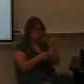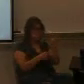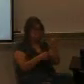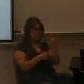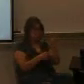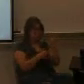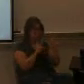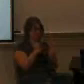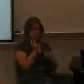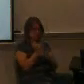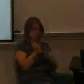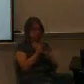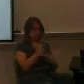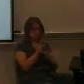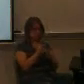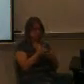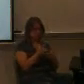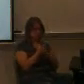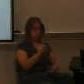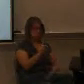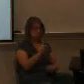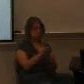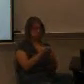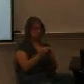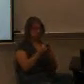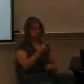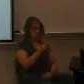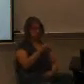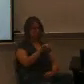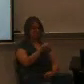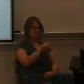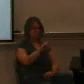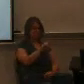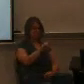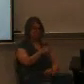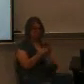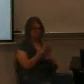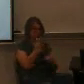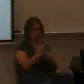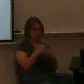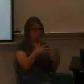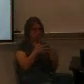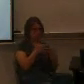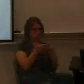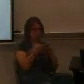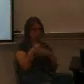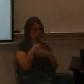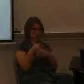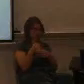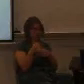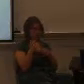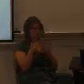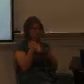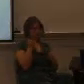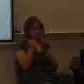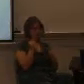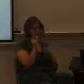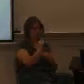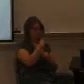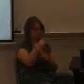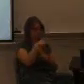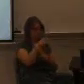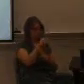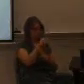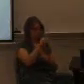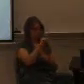to use. It's related to Reynolds number, and the viscosity makes it very difficult to filter things out. It's better to be a small protozoa that goes and engulfs particle by